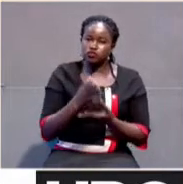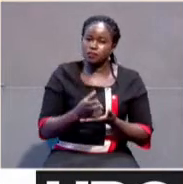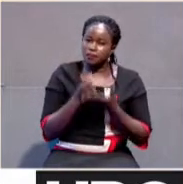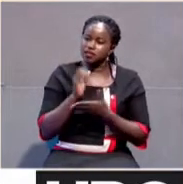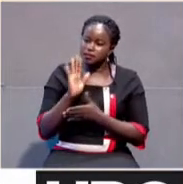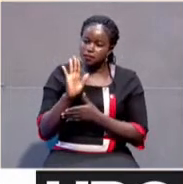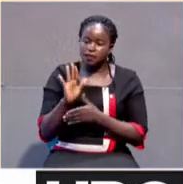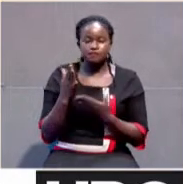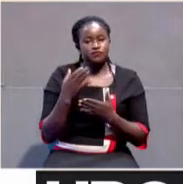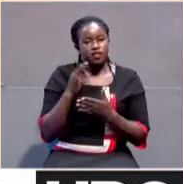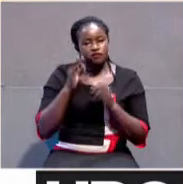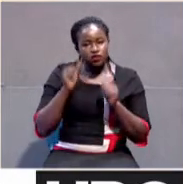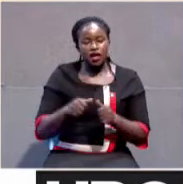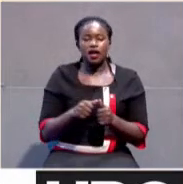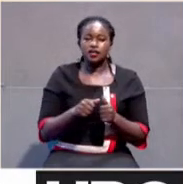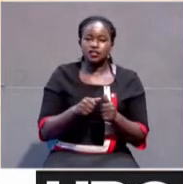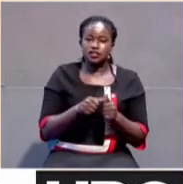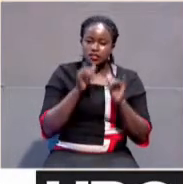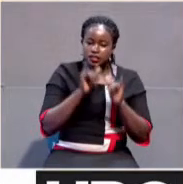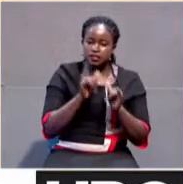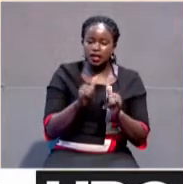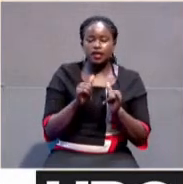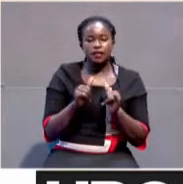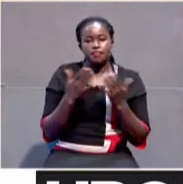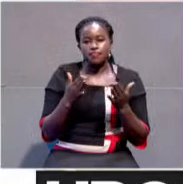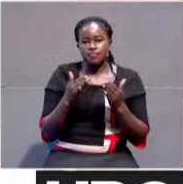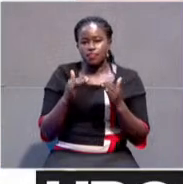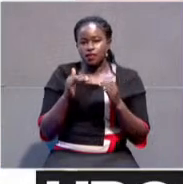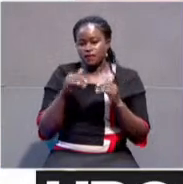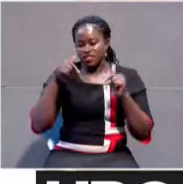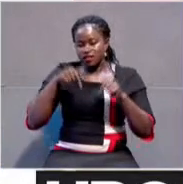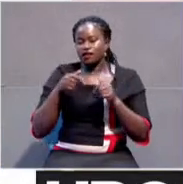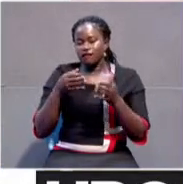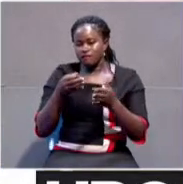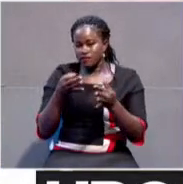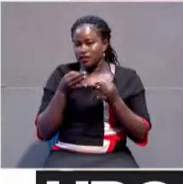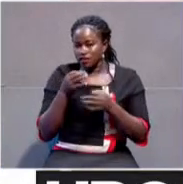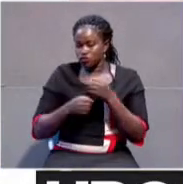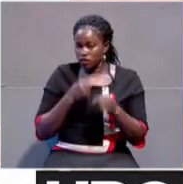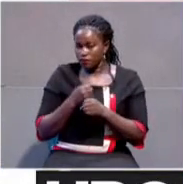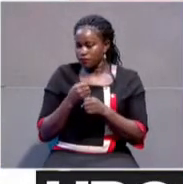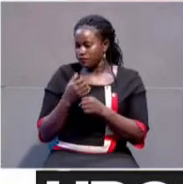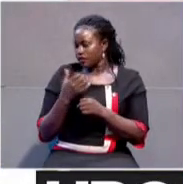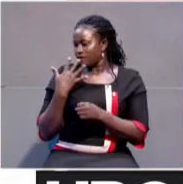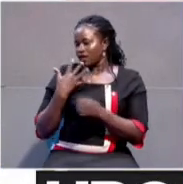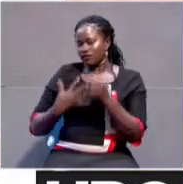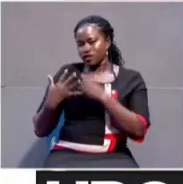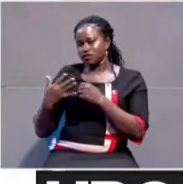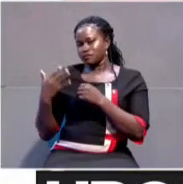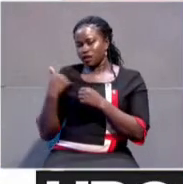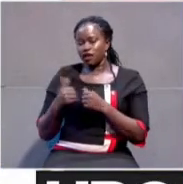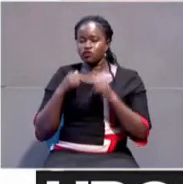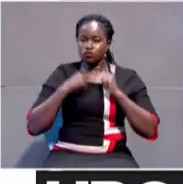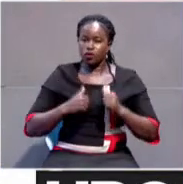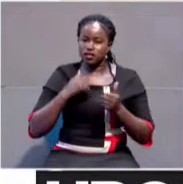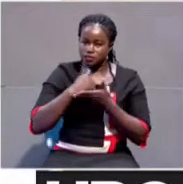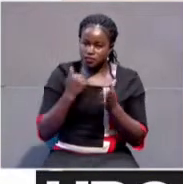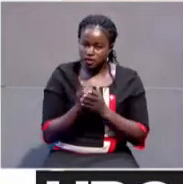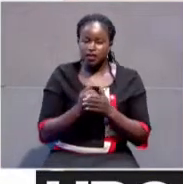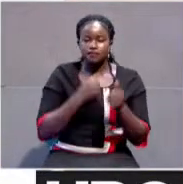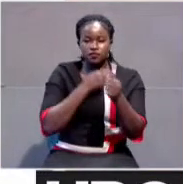be kept at the ceiling of this financial year. In the last 5 years, the tourism sector has been able to